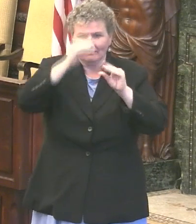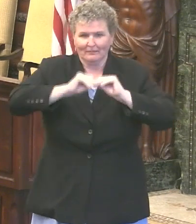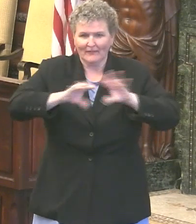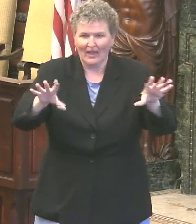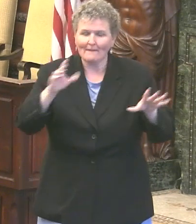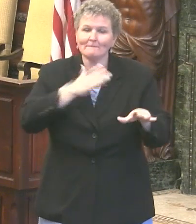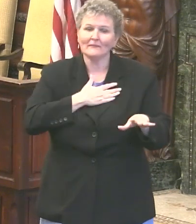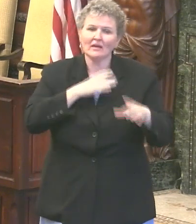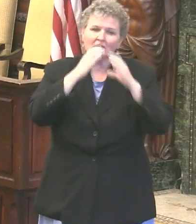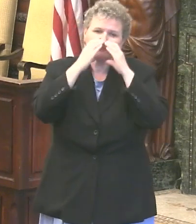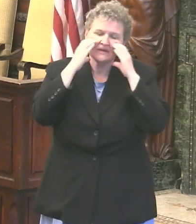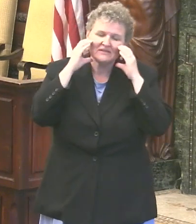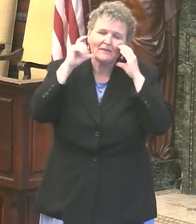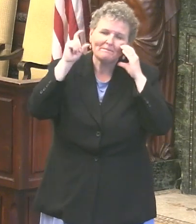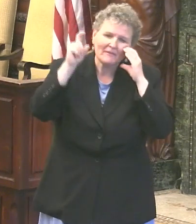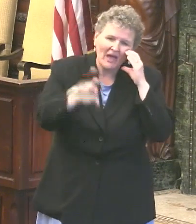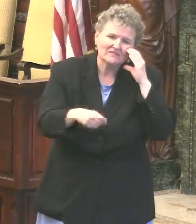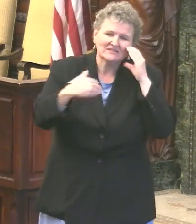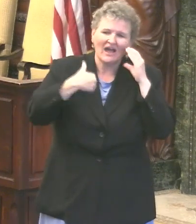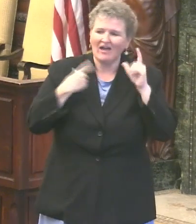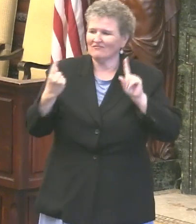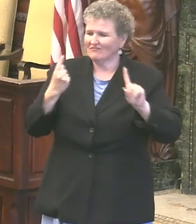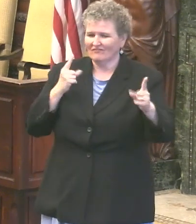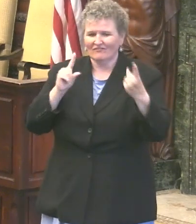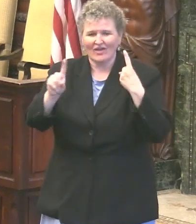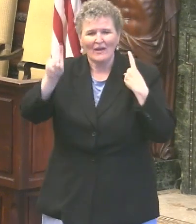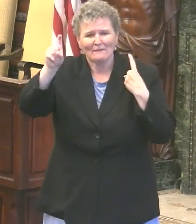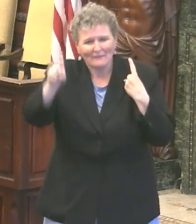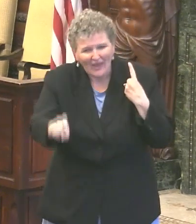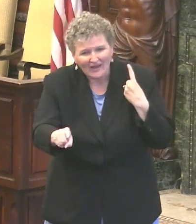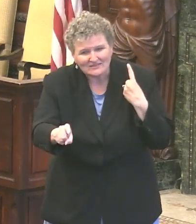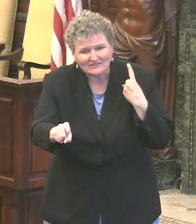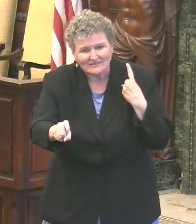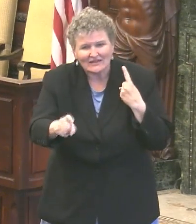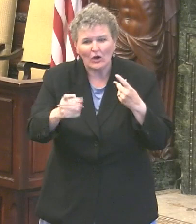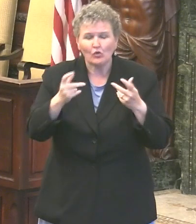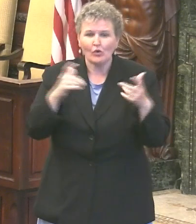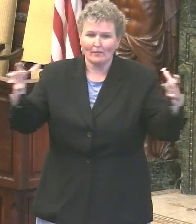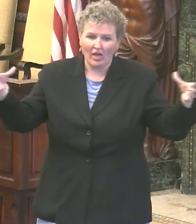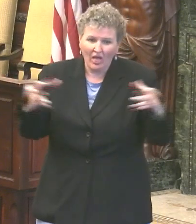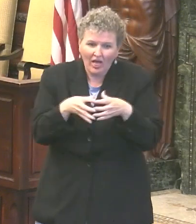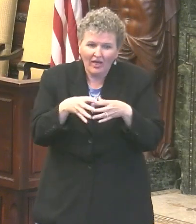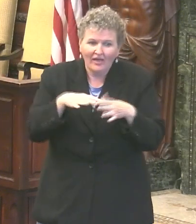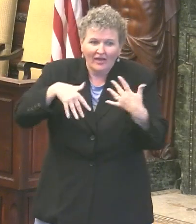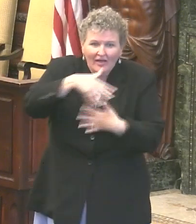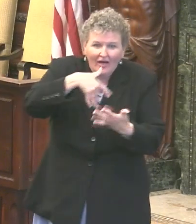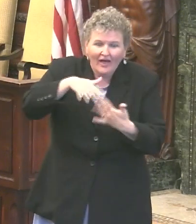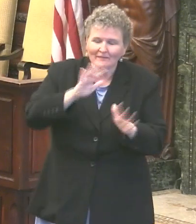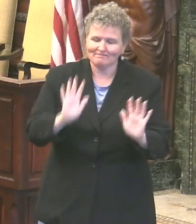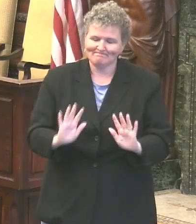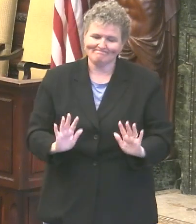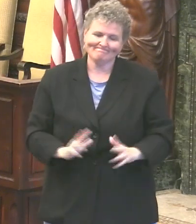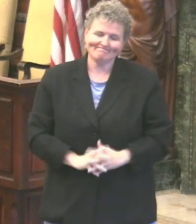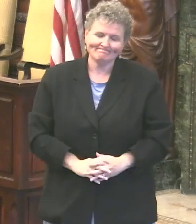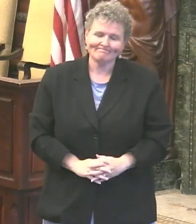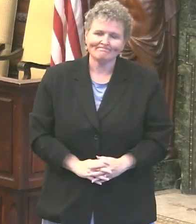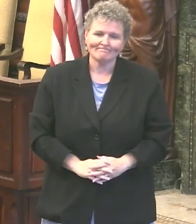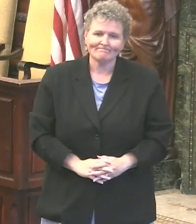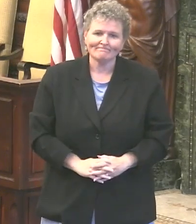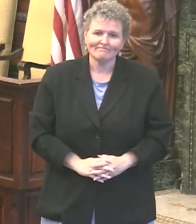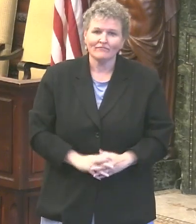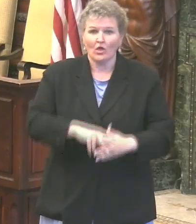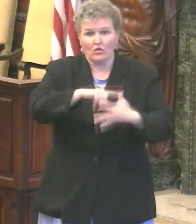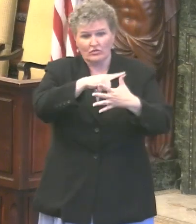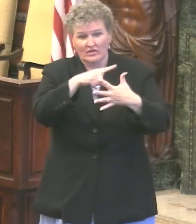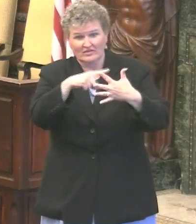and distance and barriers, reducing crowds, and all the other things in our 8-part safety checklist. All this we're going to have to